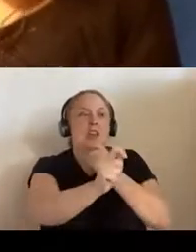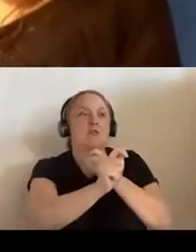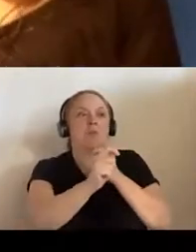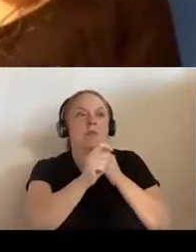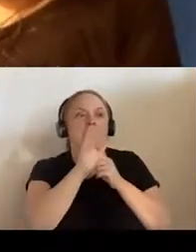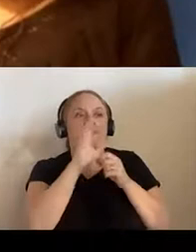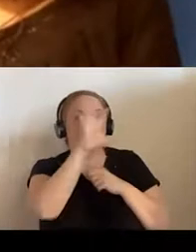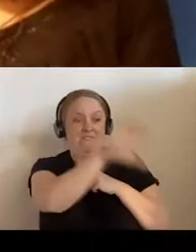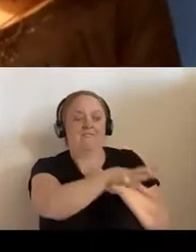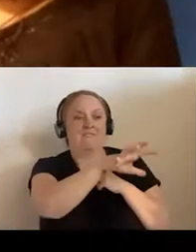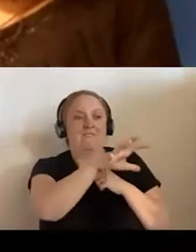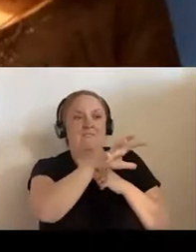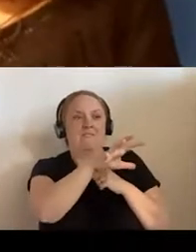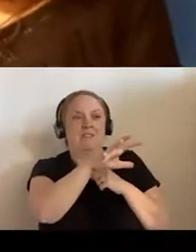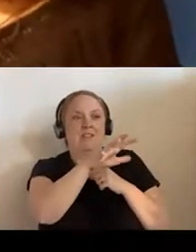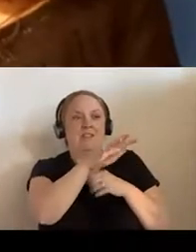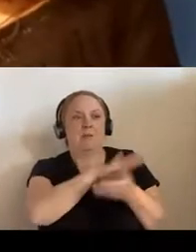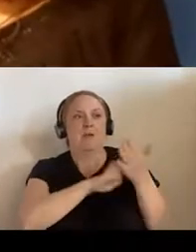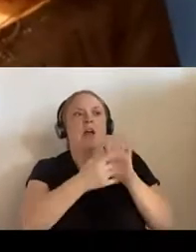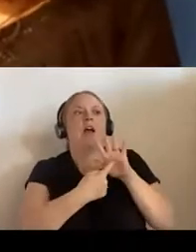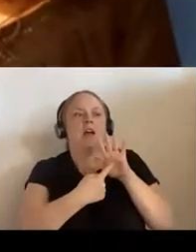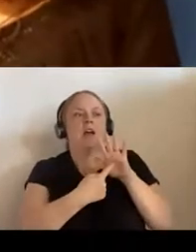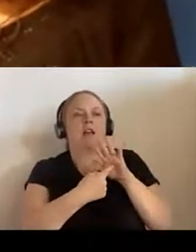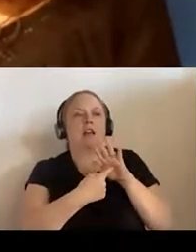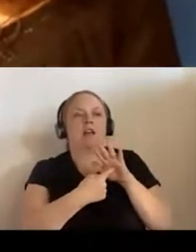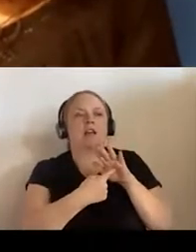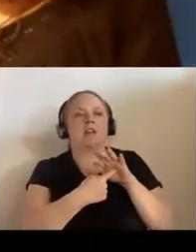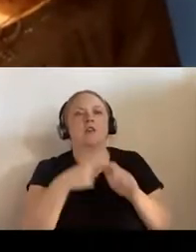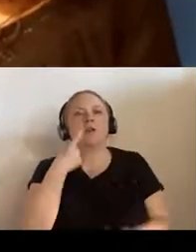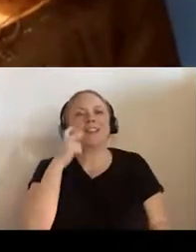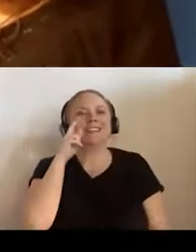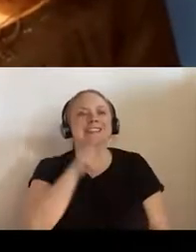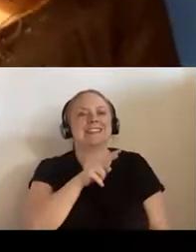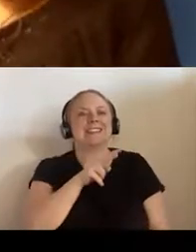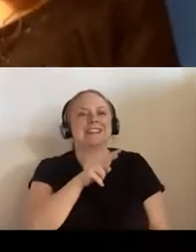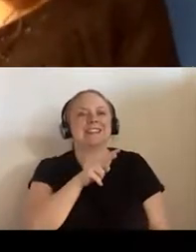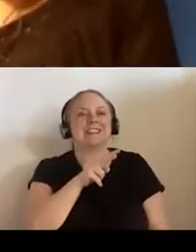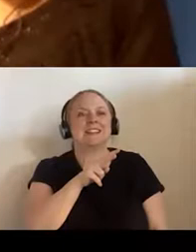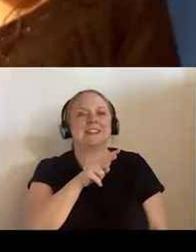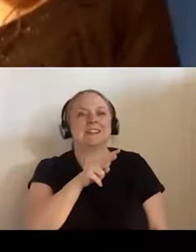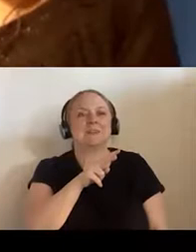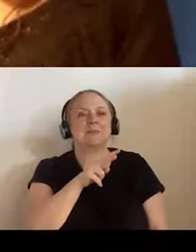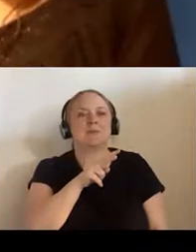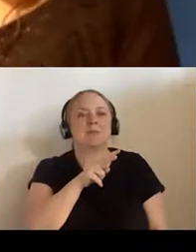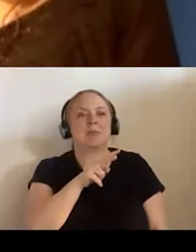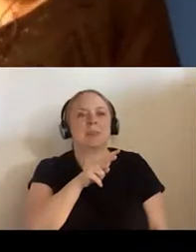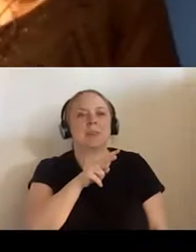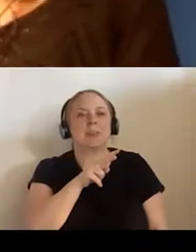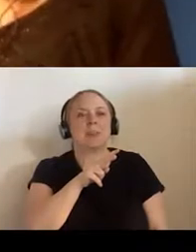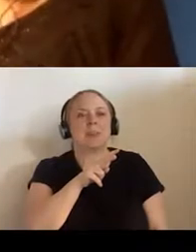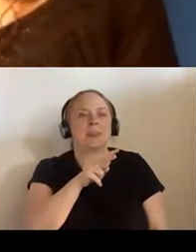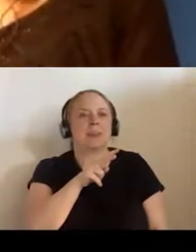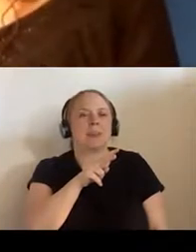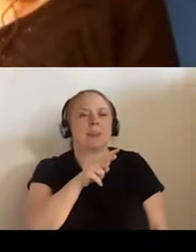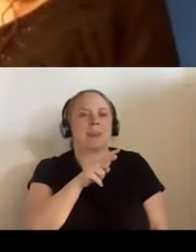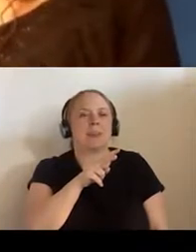a significance. Yes, you can see the absolute, like, abject circumstances that people must